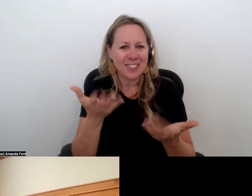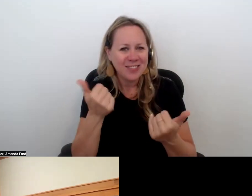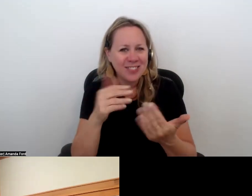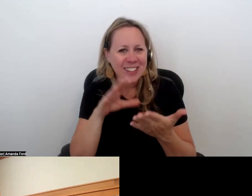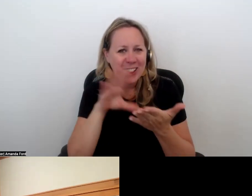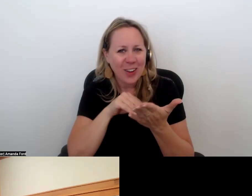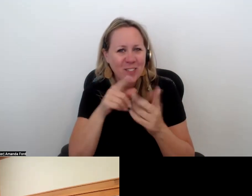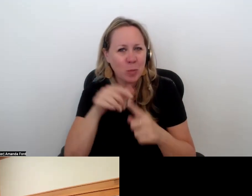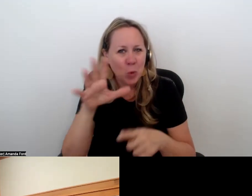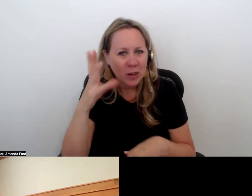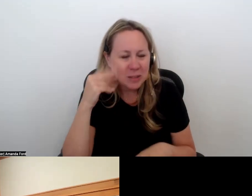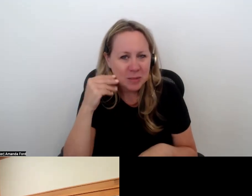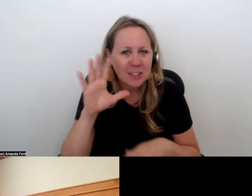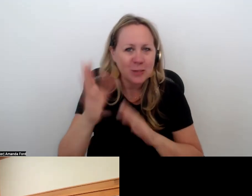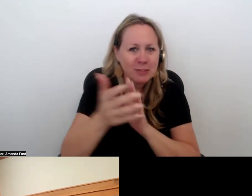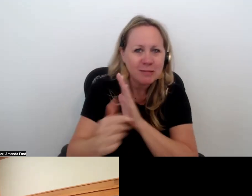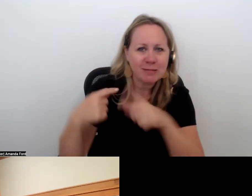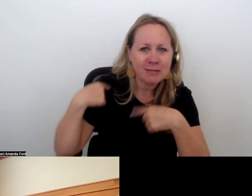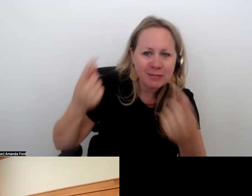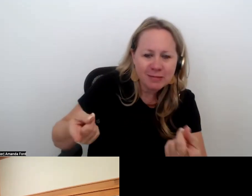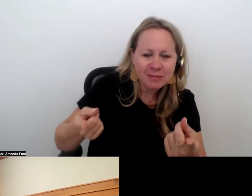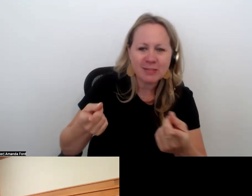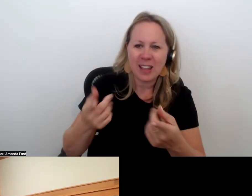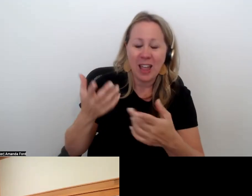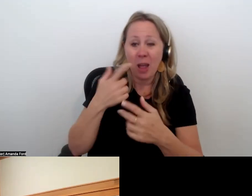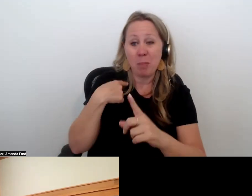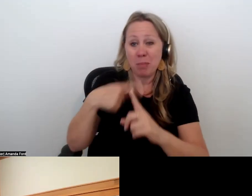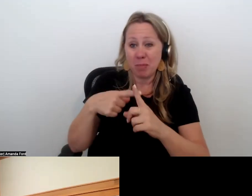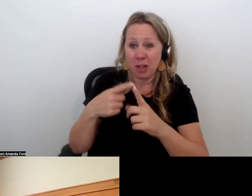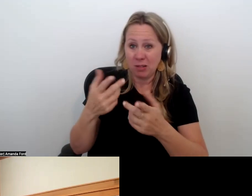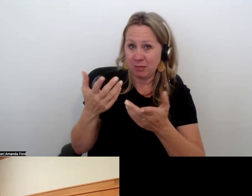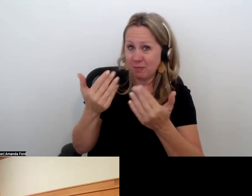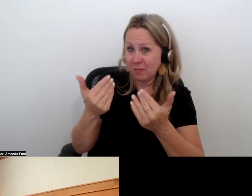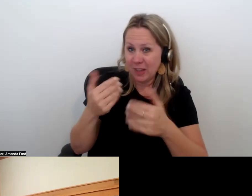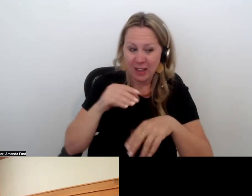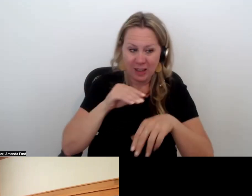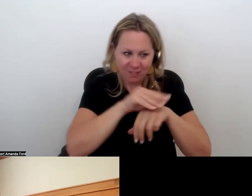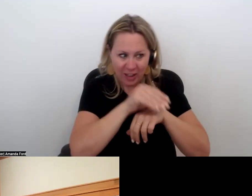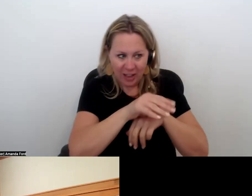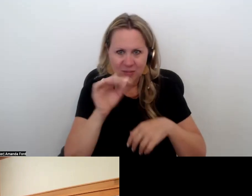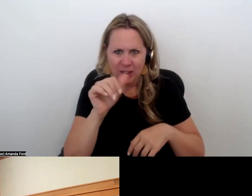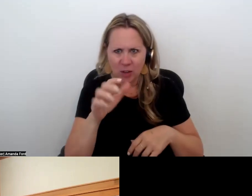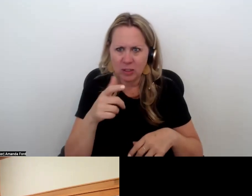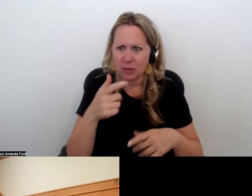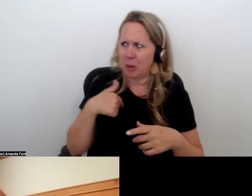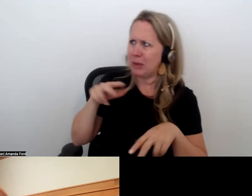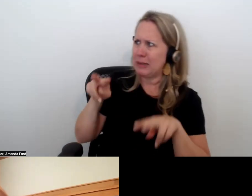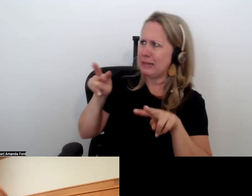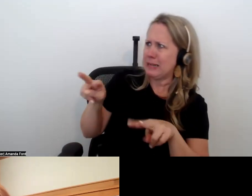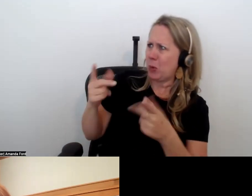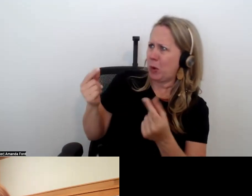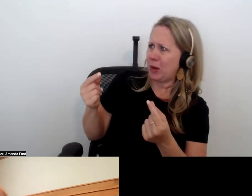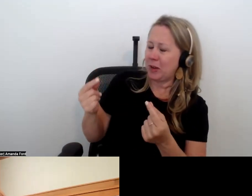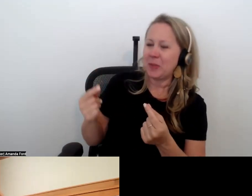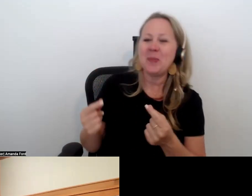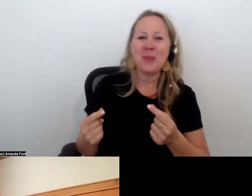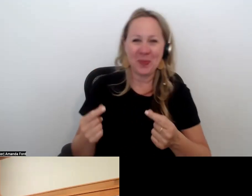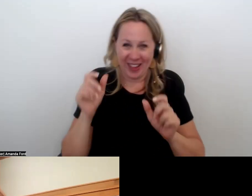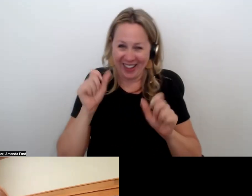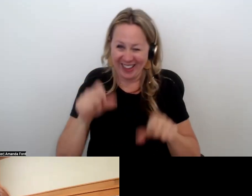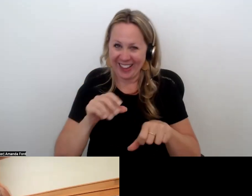what advice would you give faculty who are thinking, what do I actually do? Well, I can give advice, but